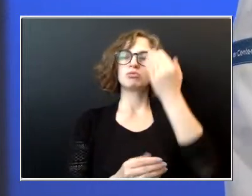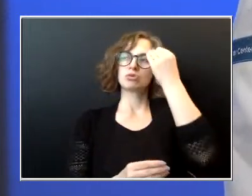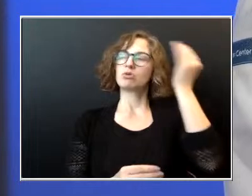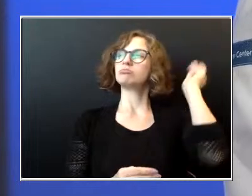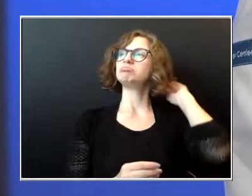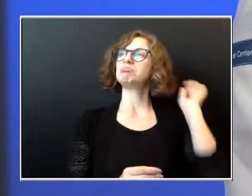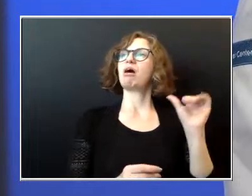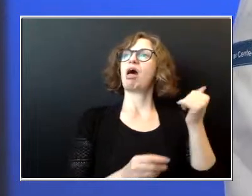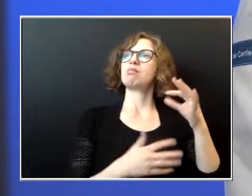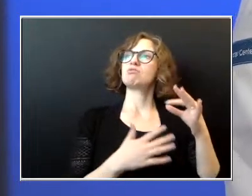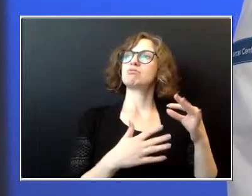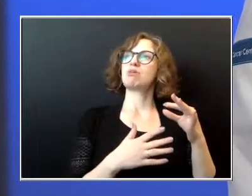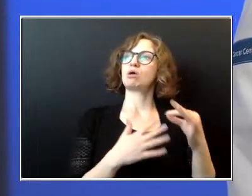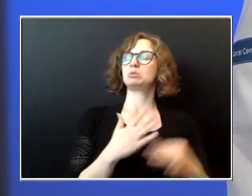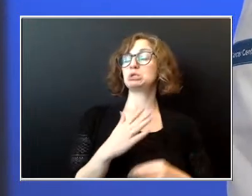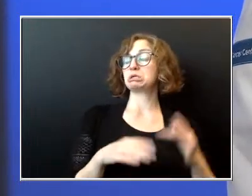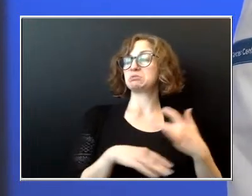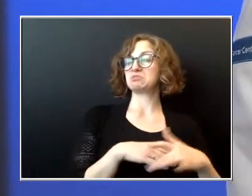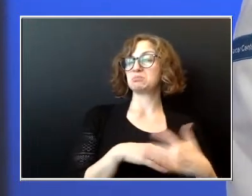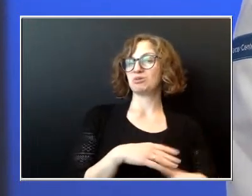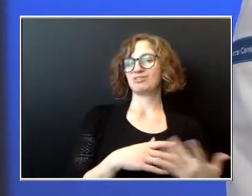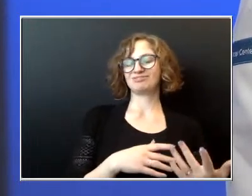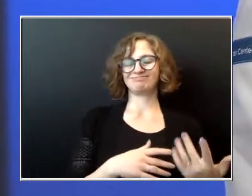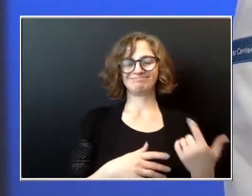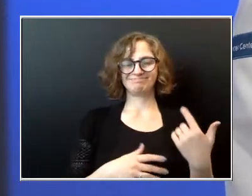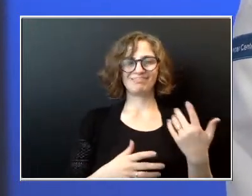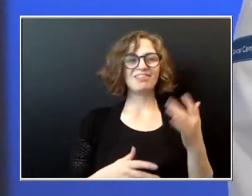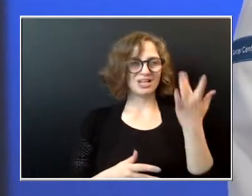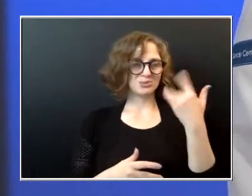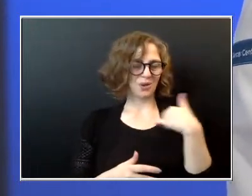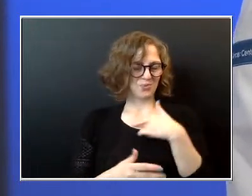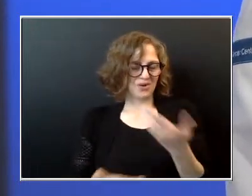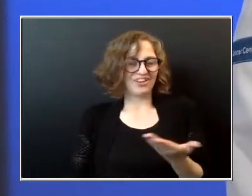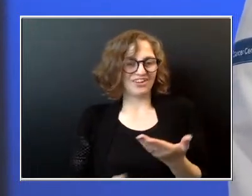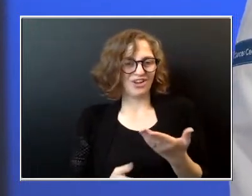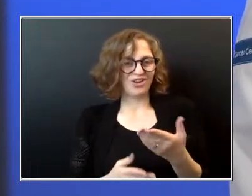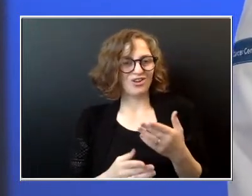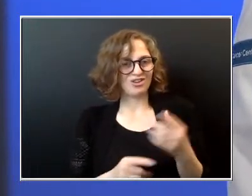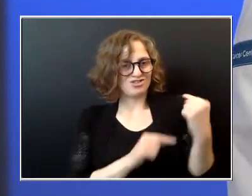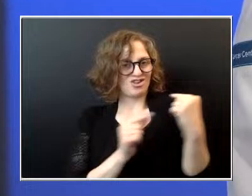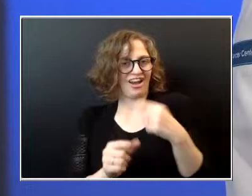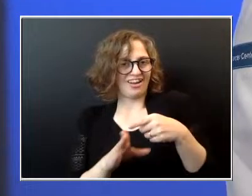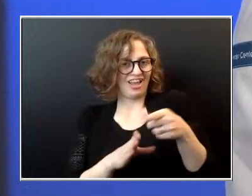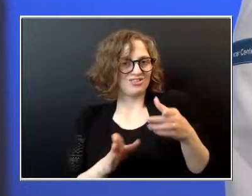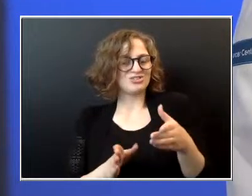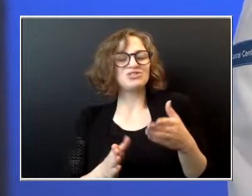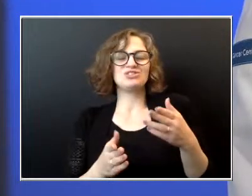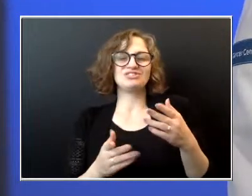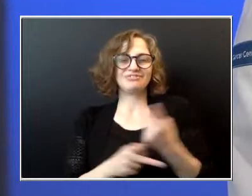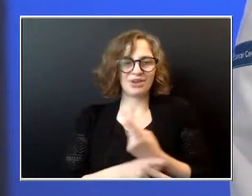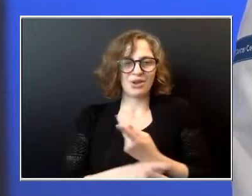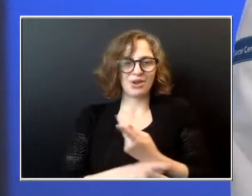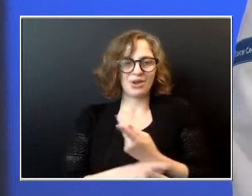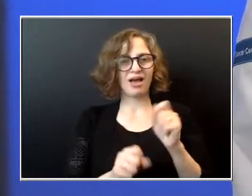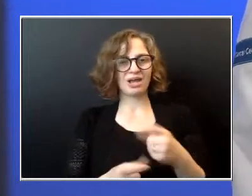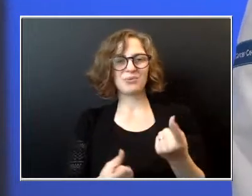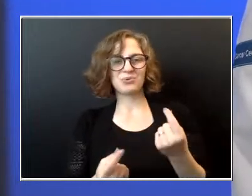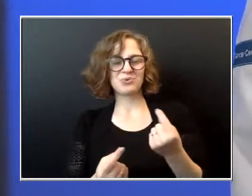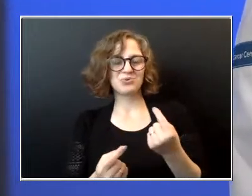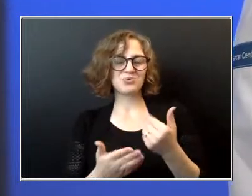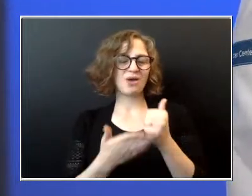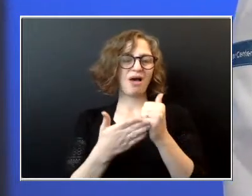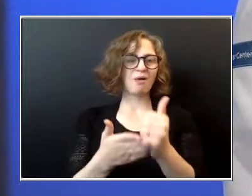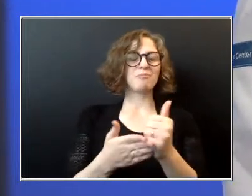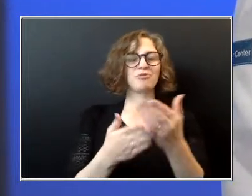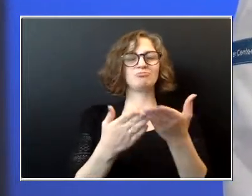to lean on genetic counselors for, to say, what can we do for this patient to answer this question better, or why are we seeing